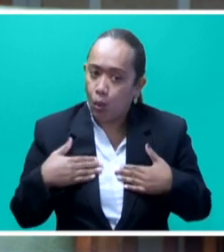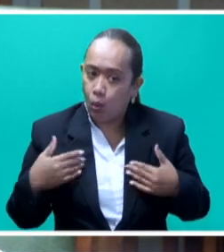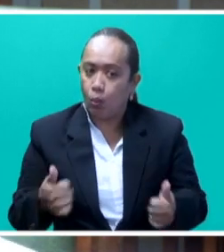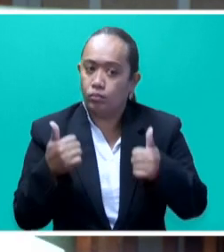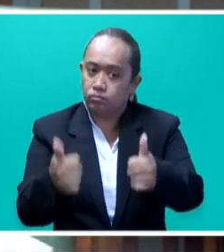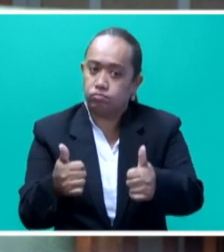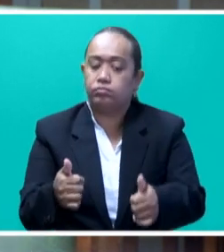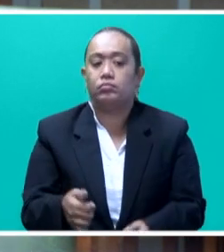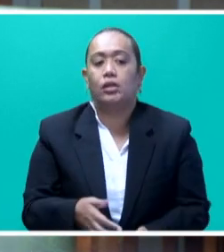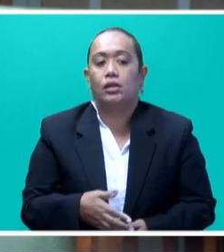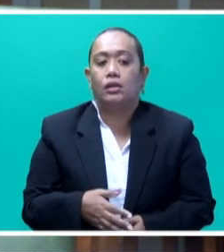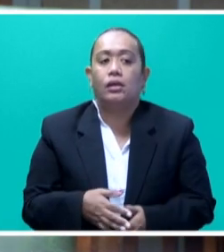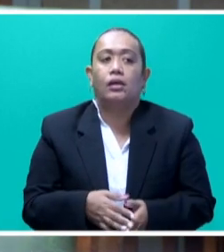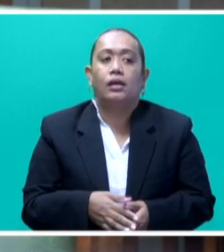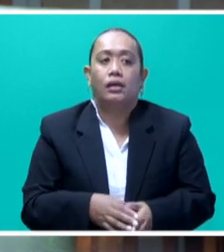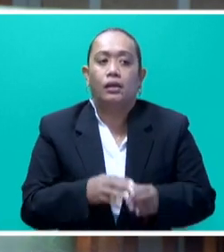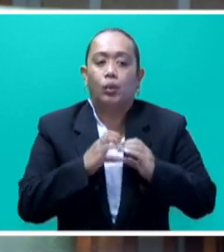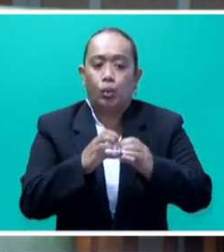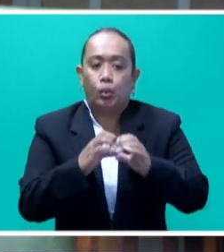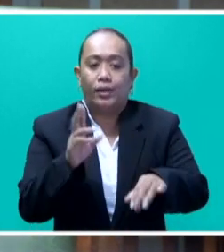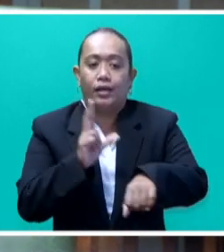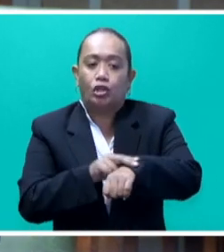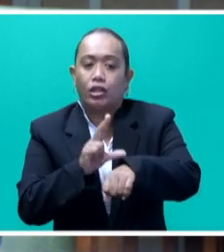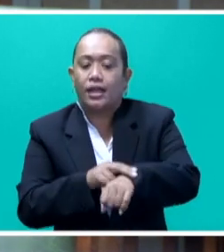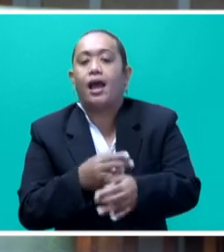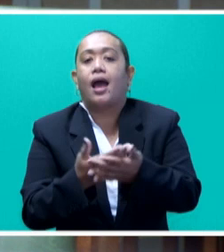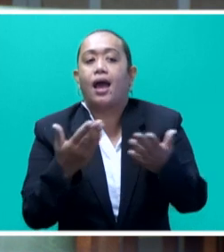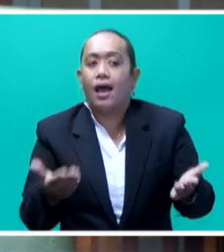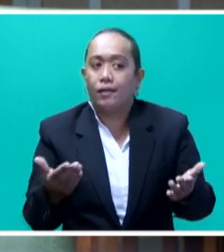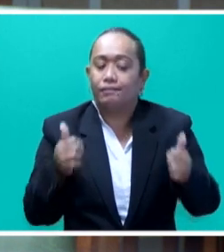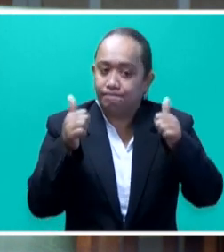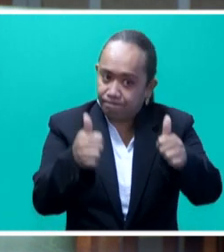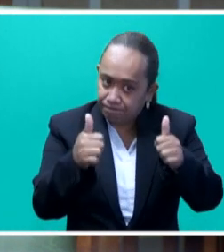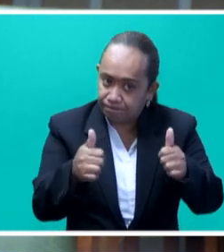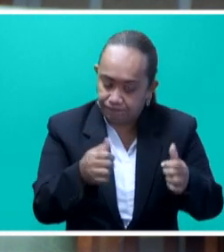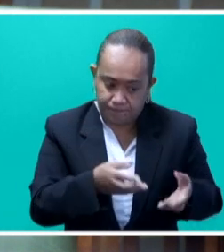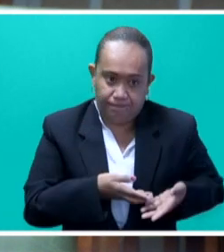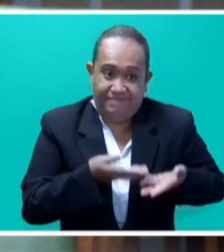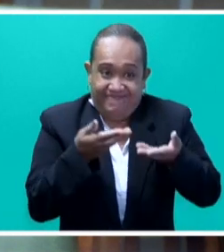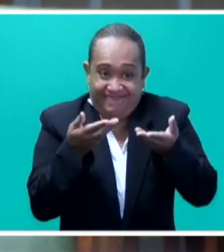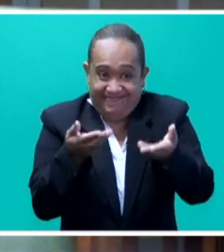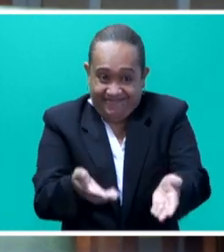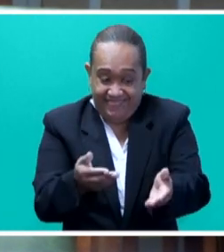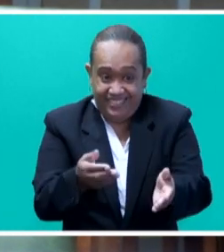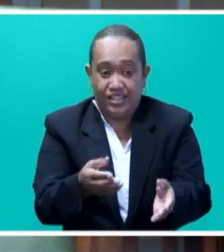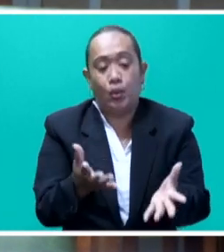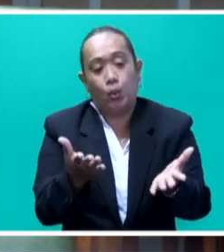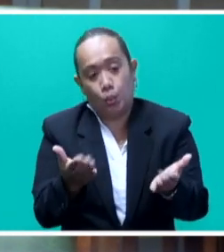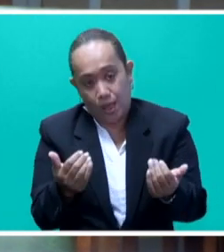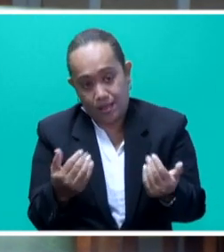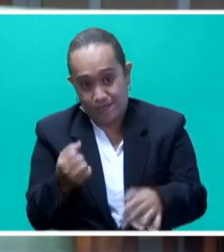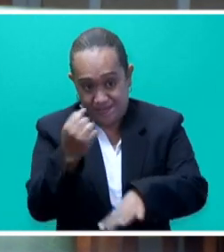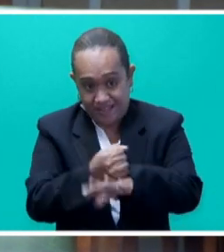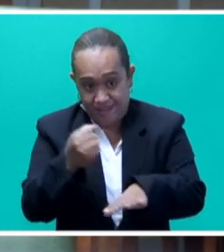we of course look forward to working with them. We have an allocation of $5 million. It is quite interesting with the statistics that I've given that over